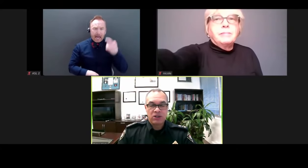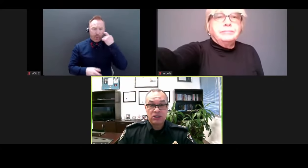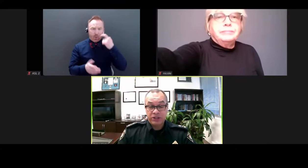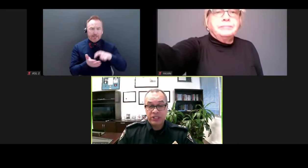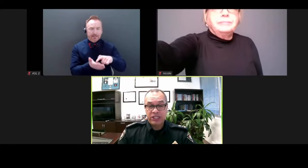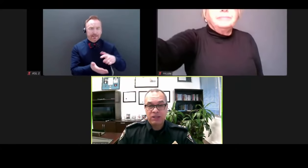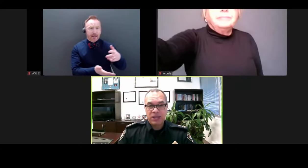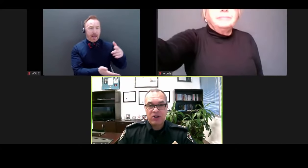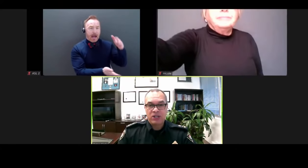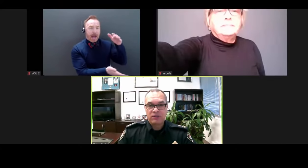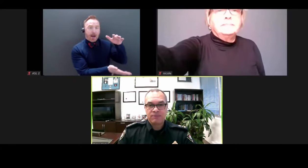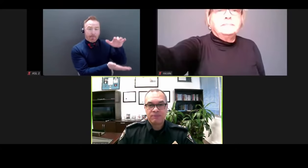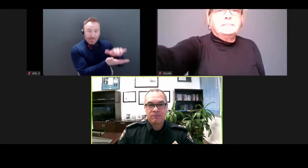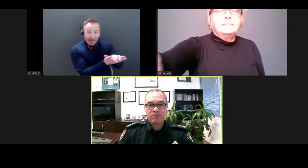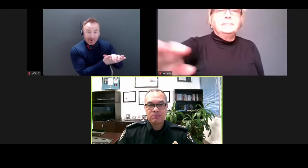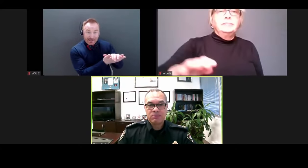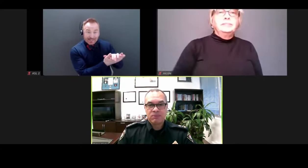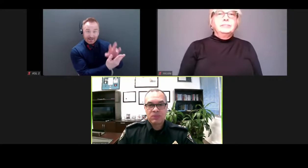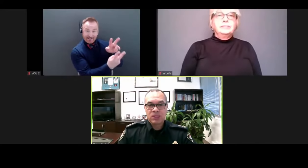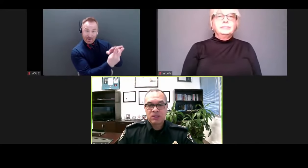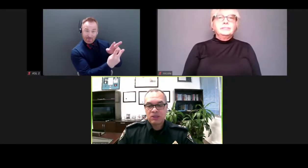daughter literally getting married.